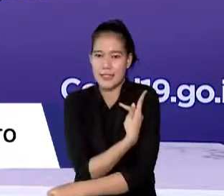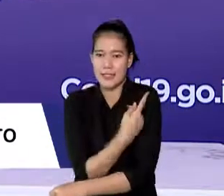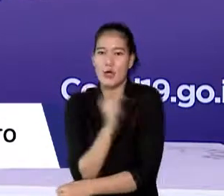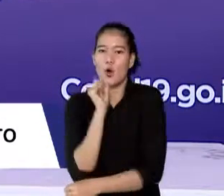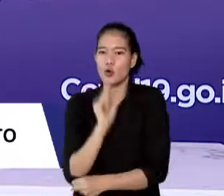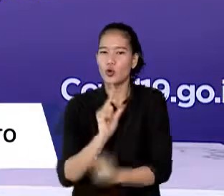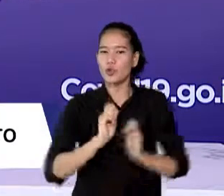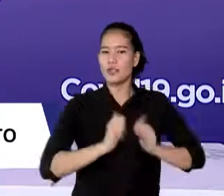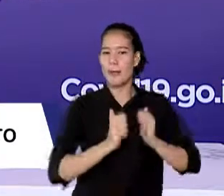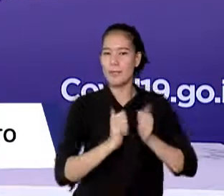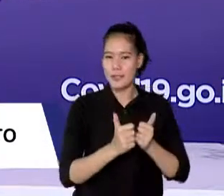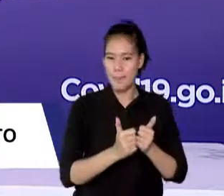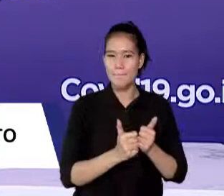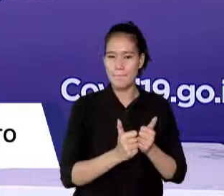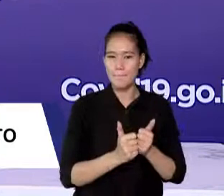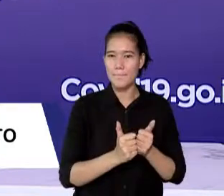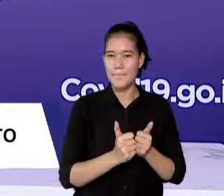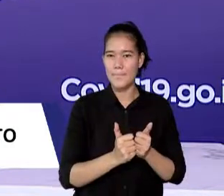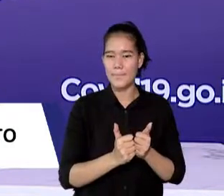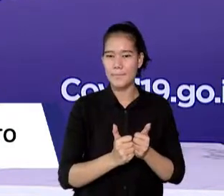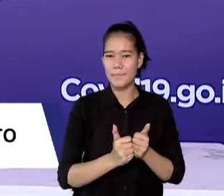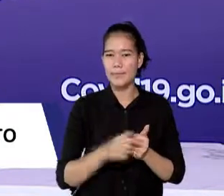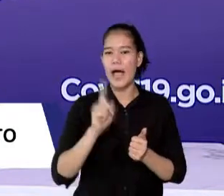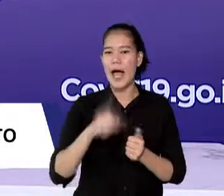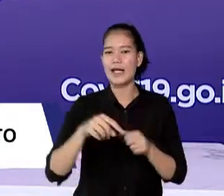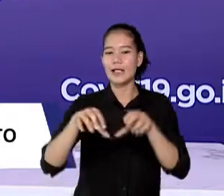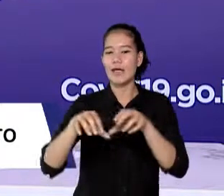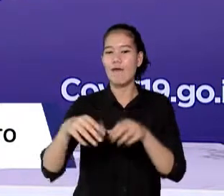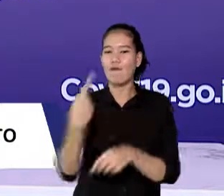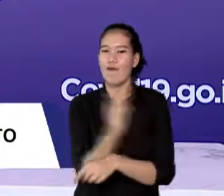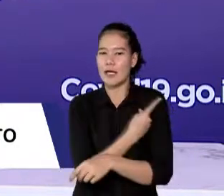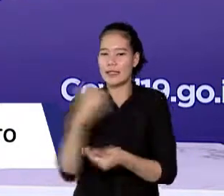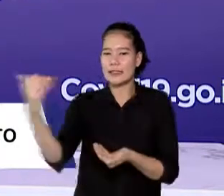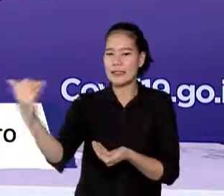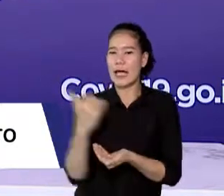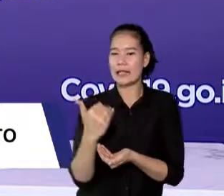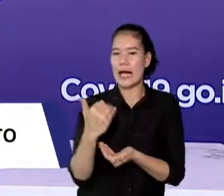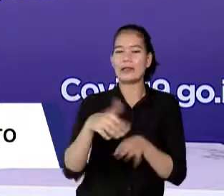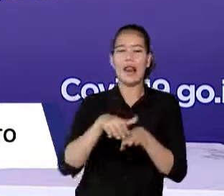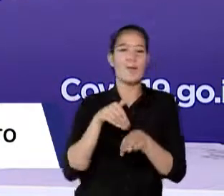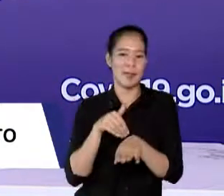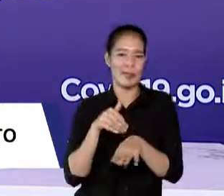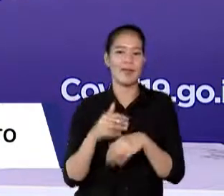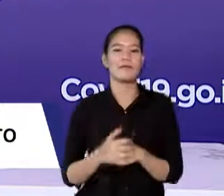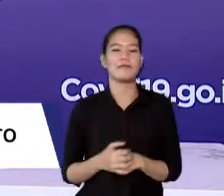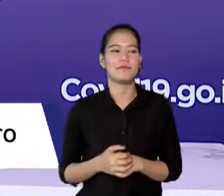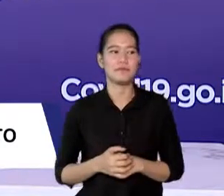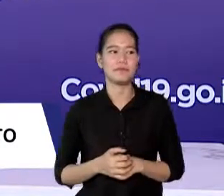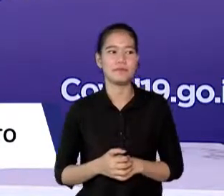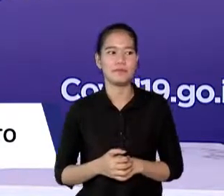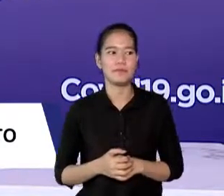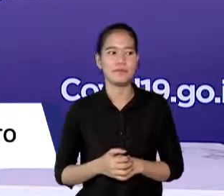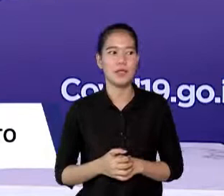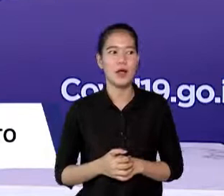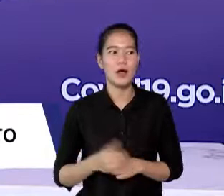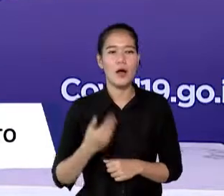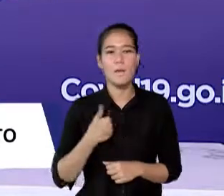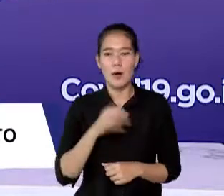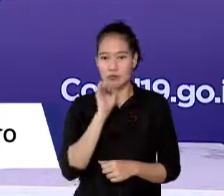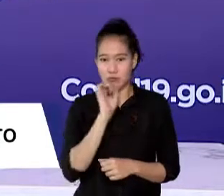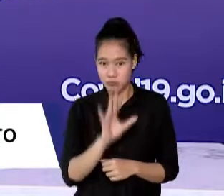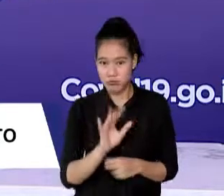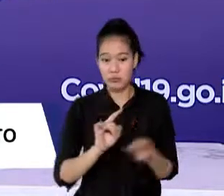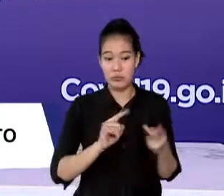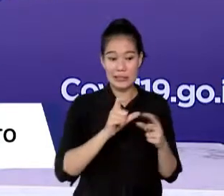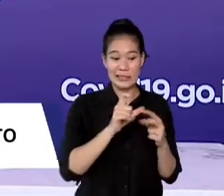to anticipate the delay of imported vaccines. I'd like to emphasize that apart from